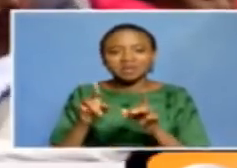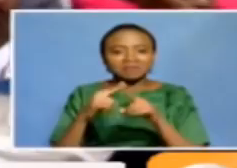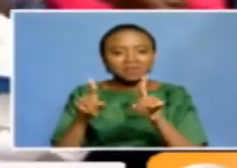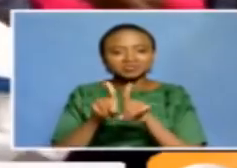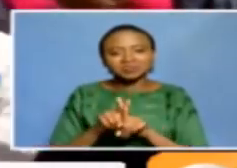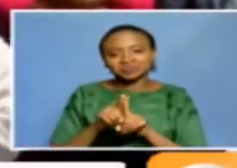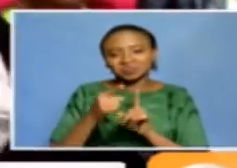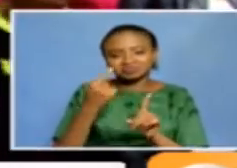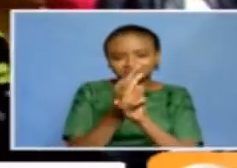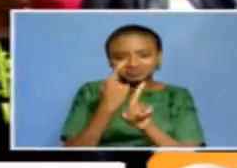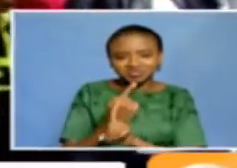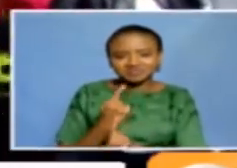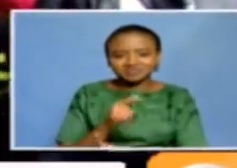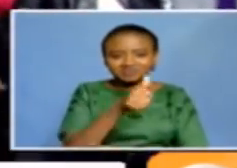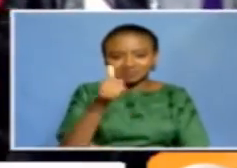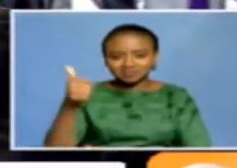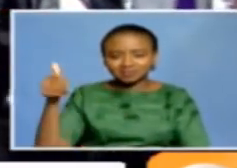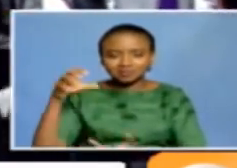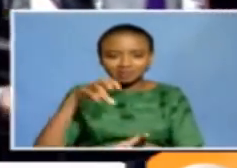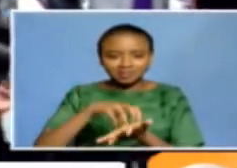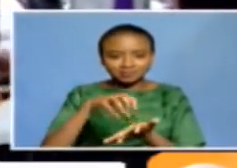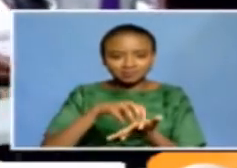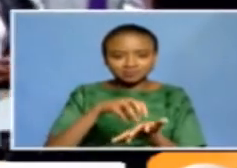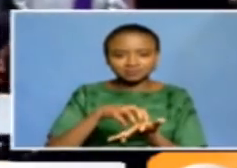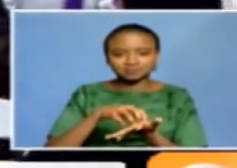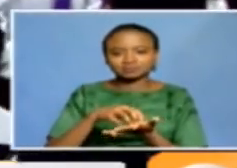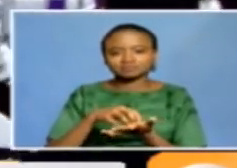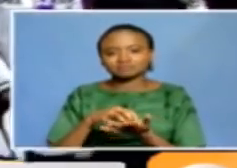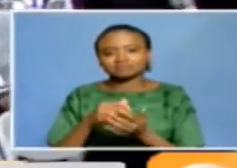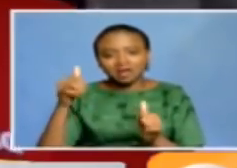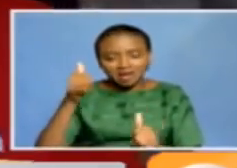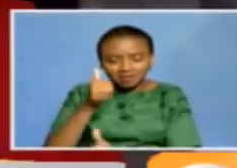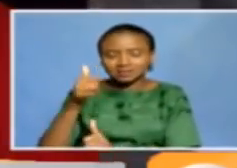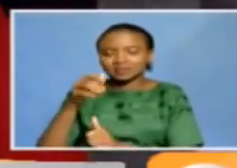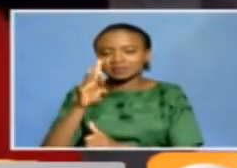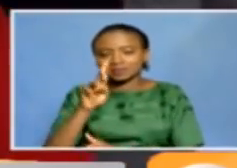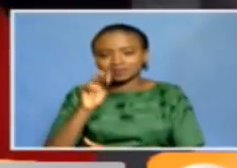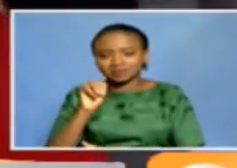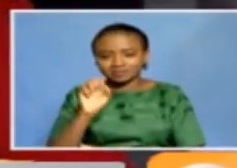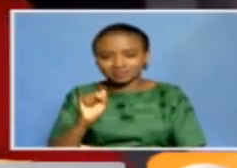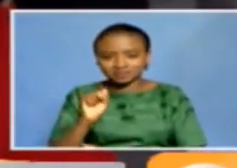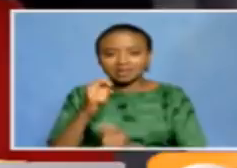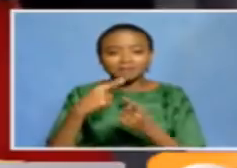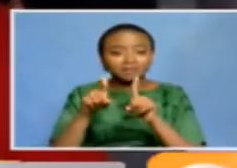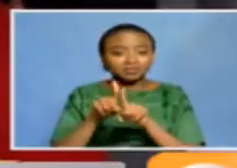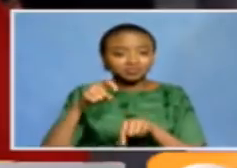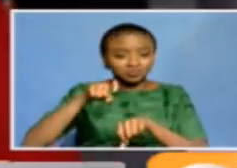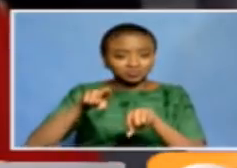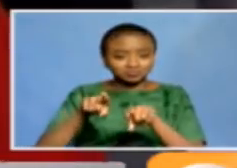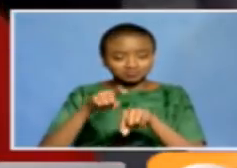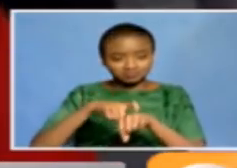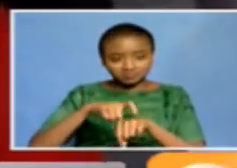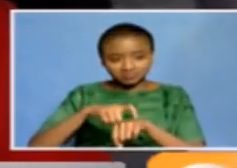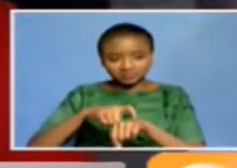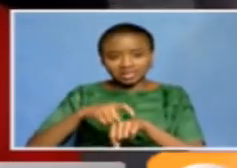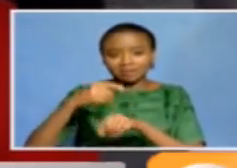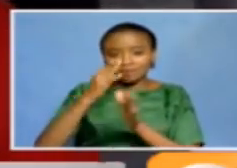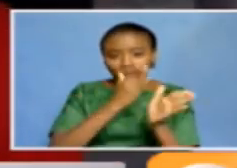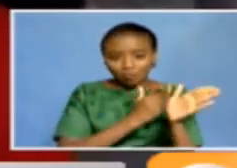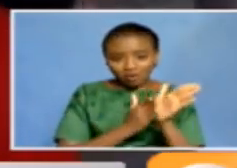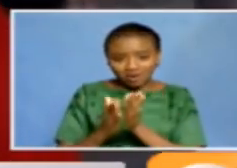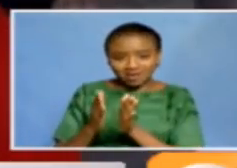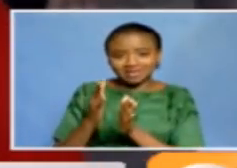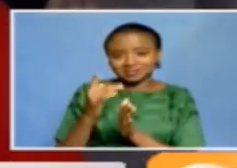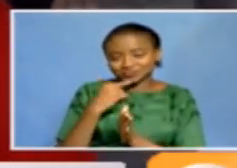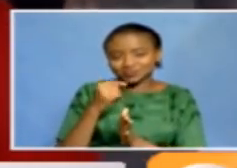station under the Royal Media umbrella. But at the same time, this is also organized by Viusasa in